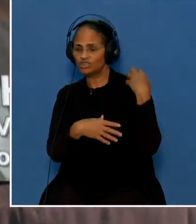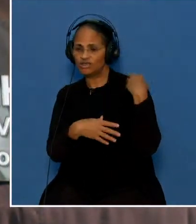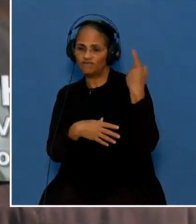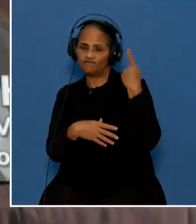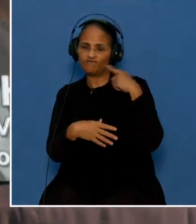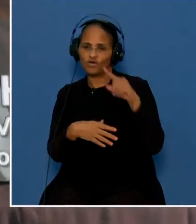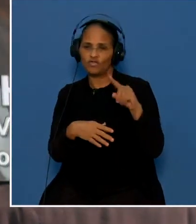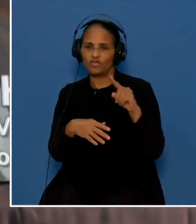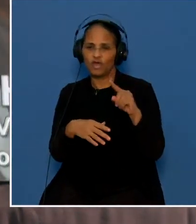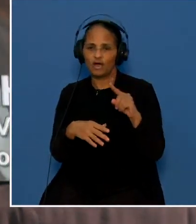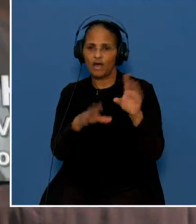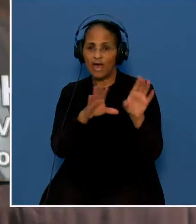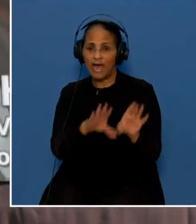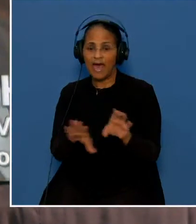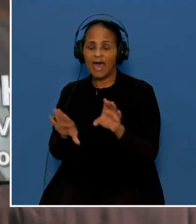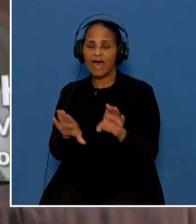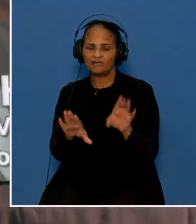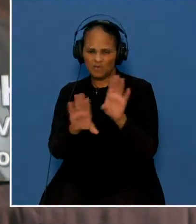their.